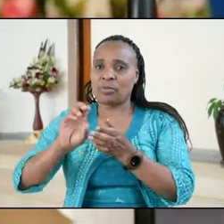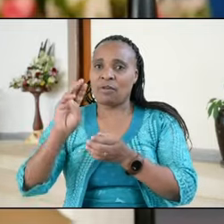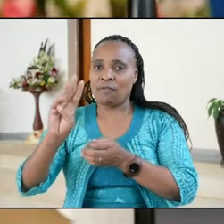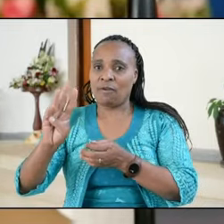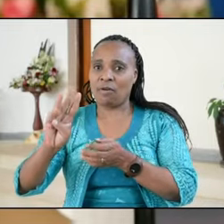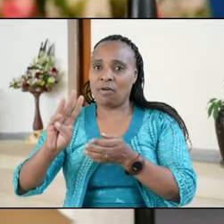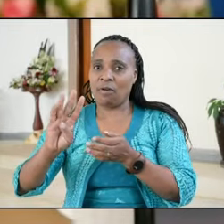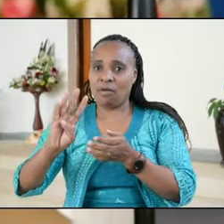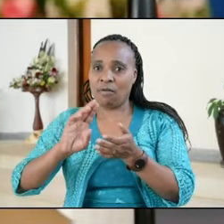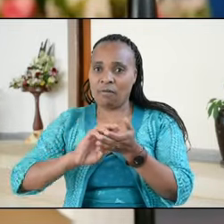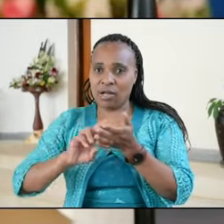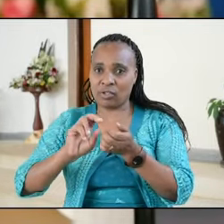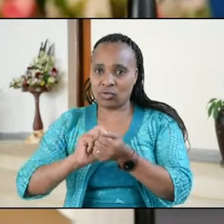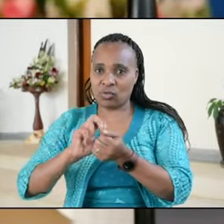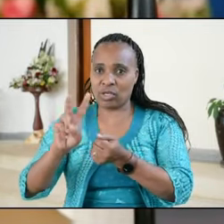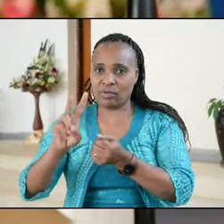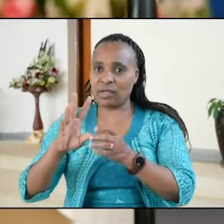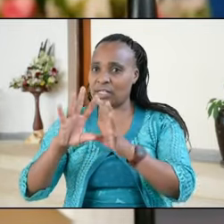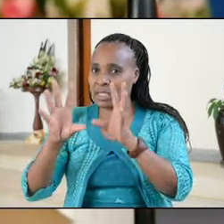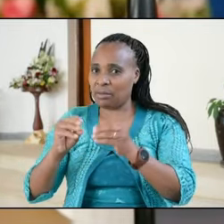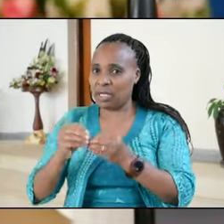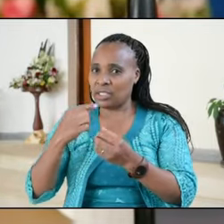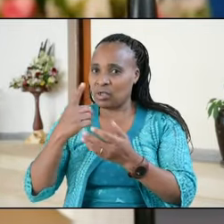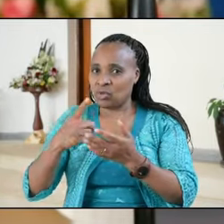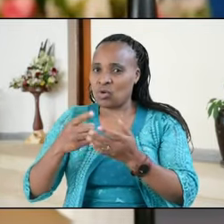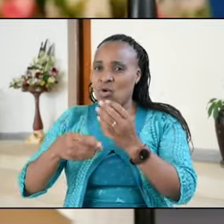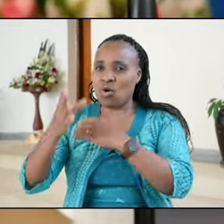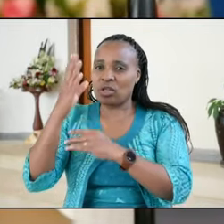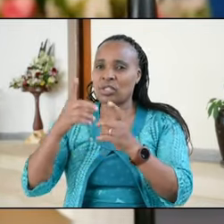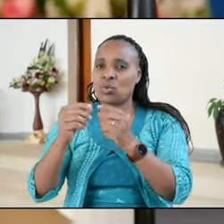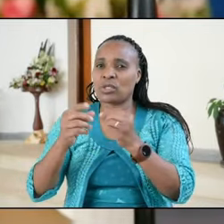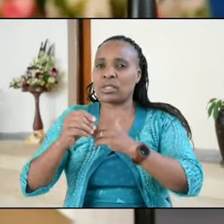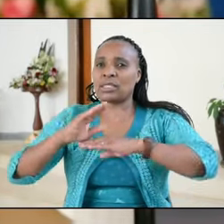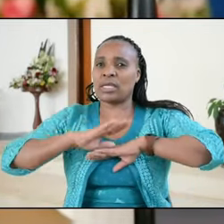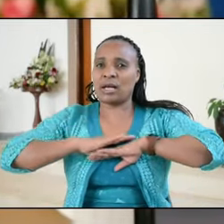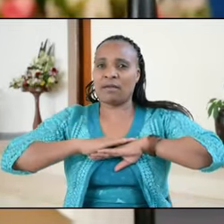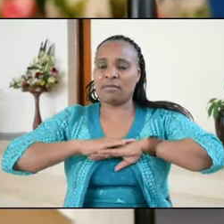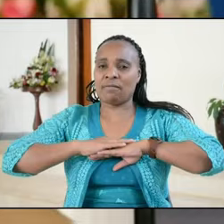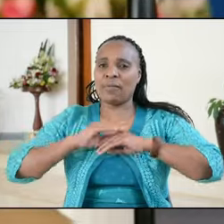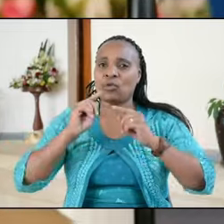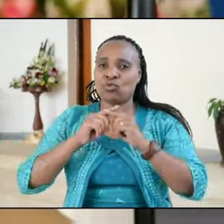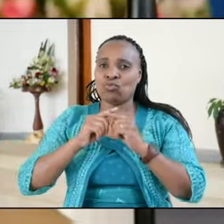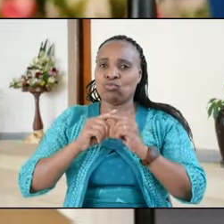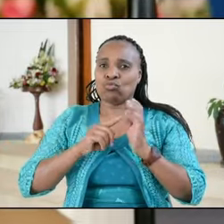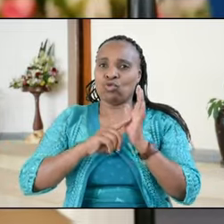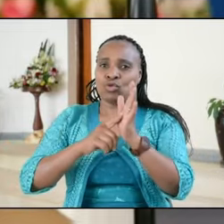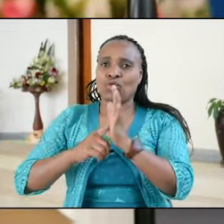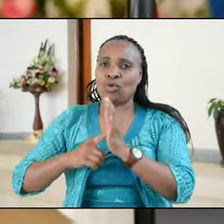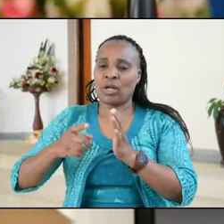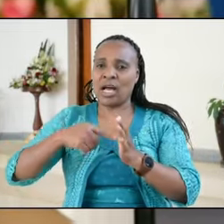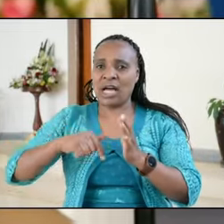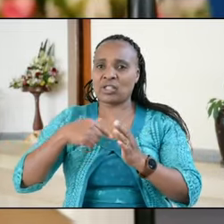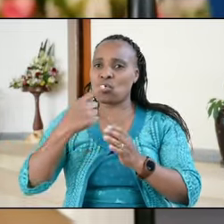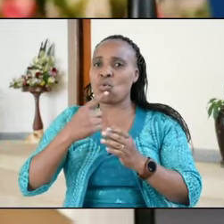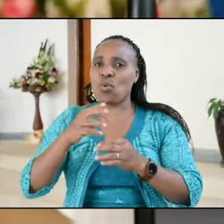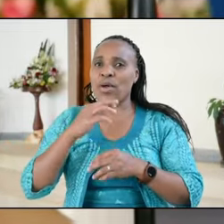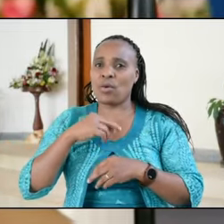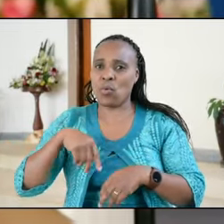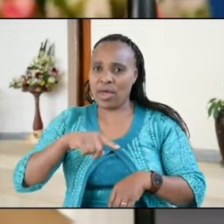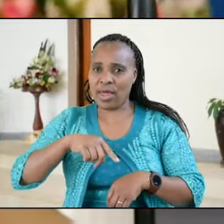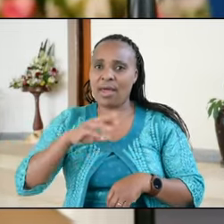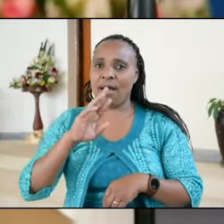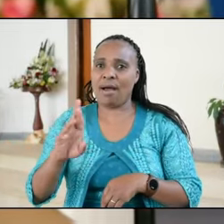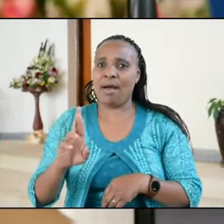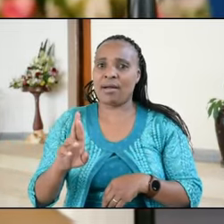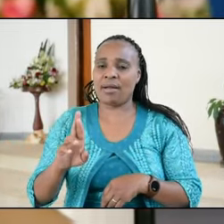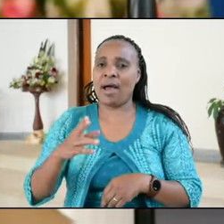follows. God's word is powerful enough to the extent that it can expose us for who we really are. Our